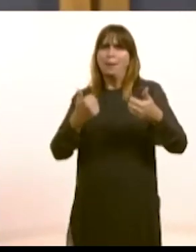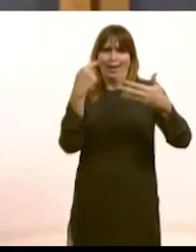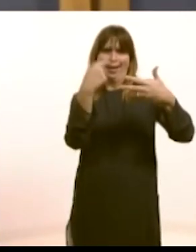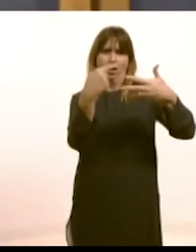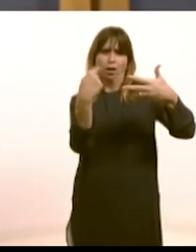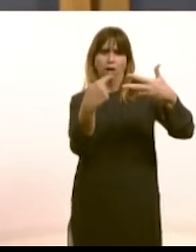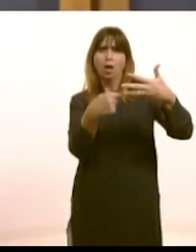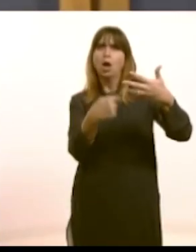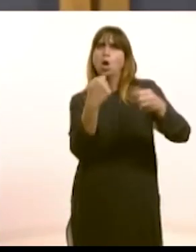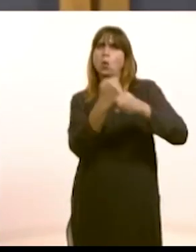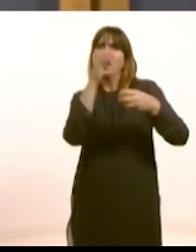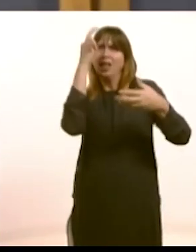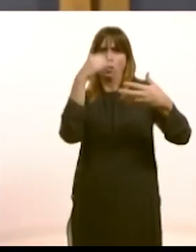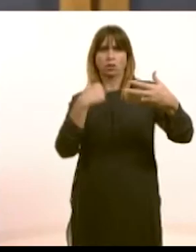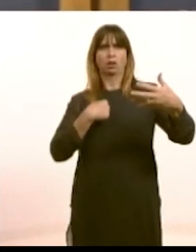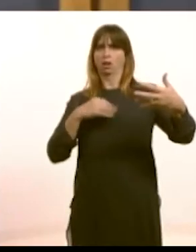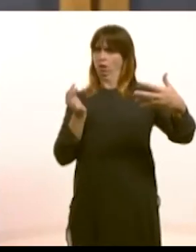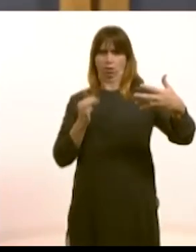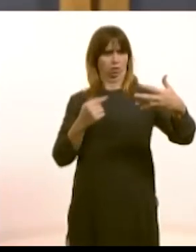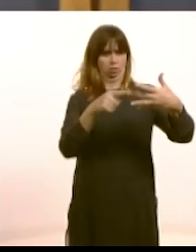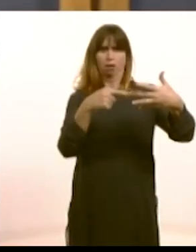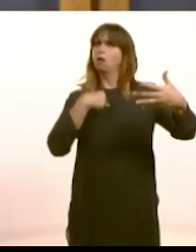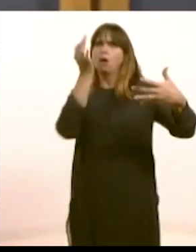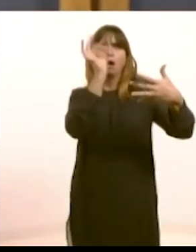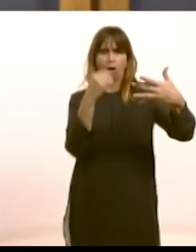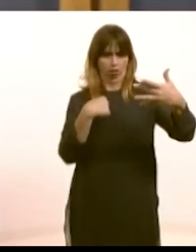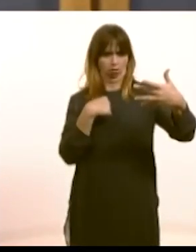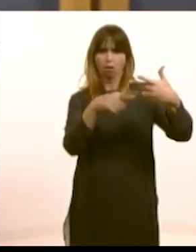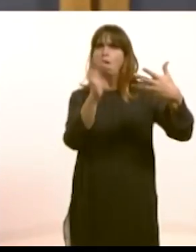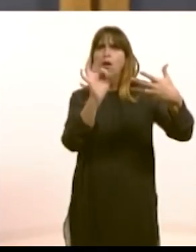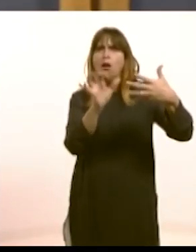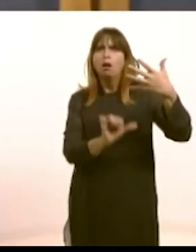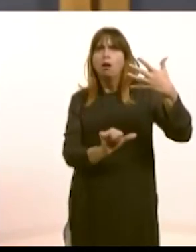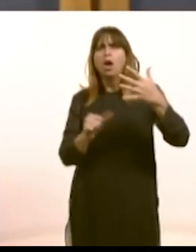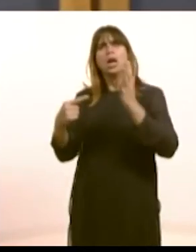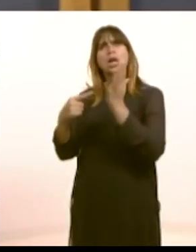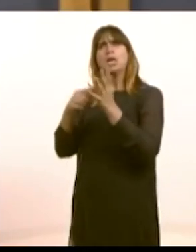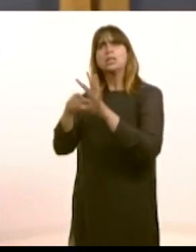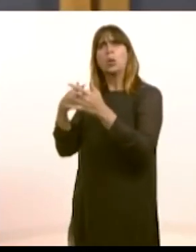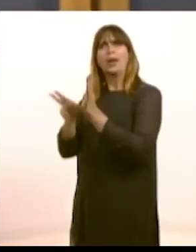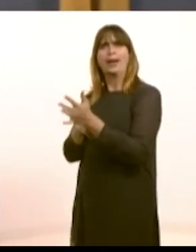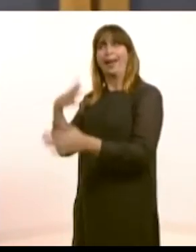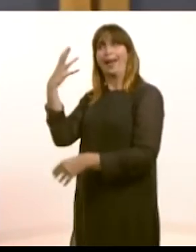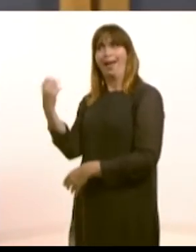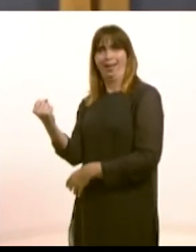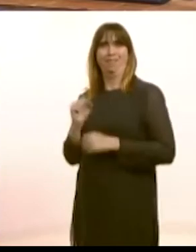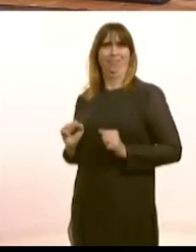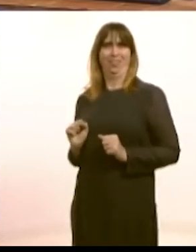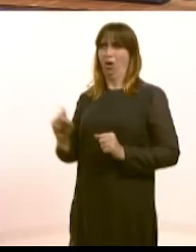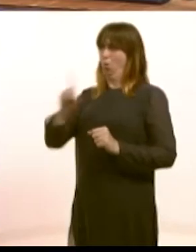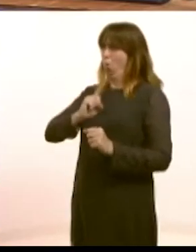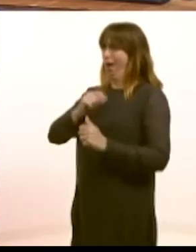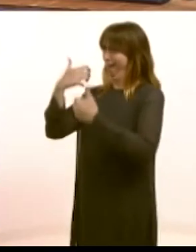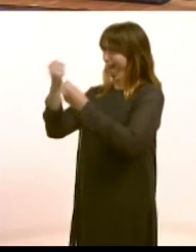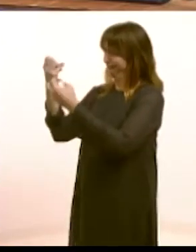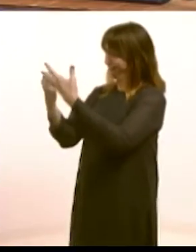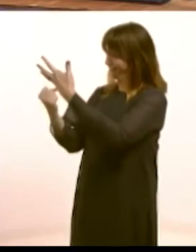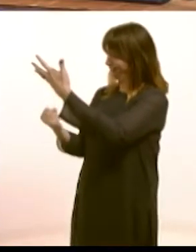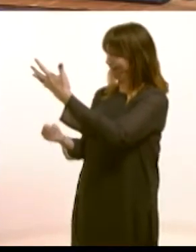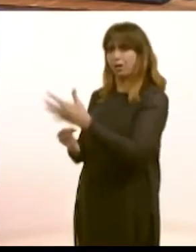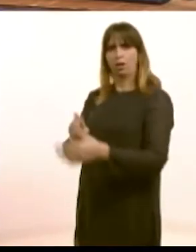by Gwynedd County Council. What is it that Tawyn has got, for example, that Blaenau Ffestiniog lacks in terms